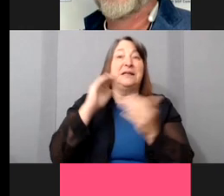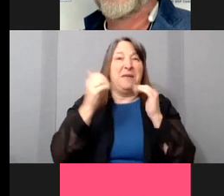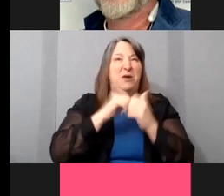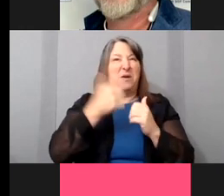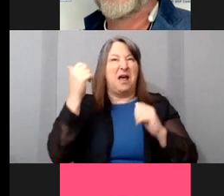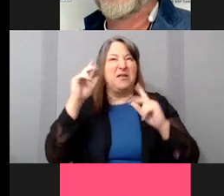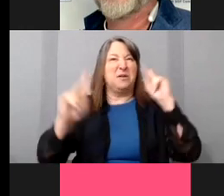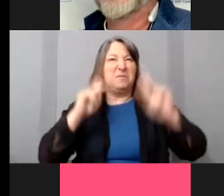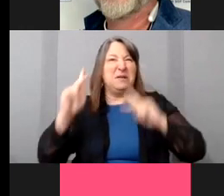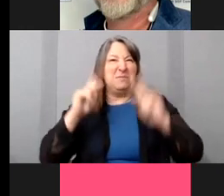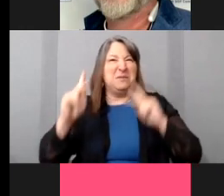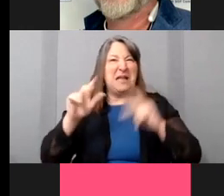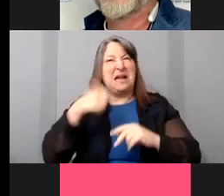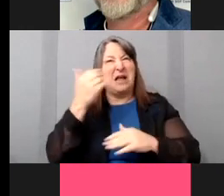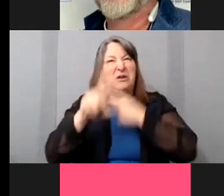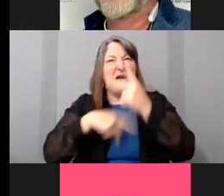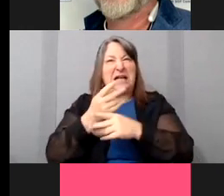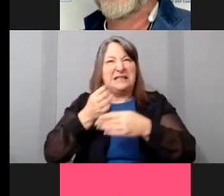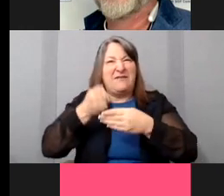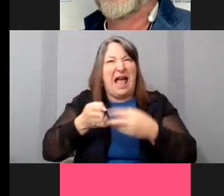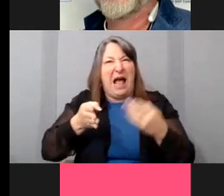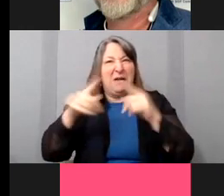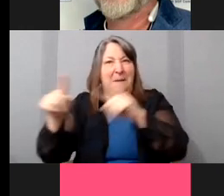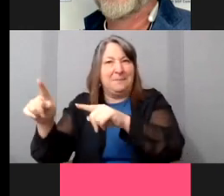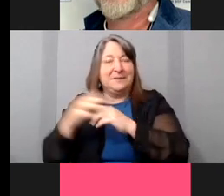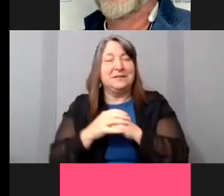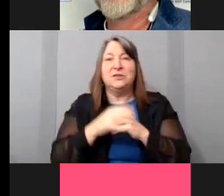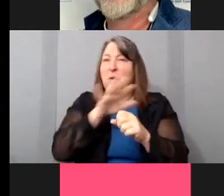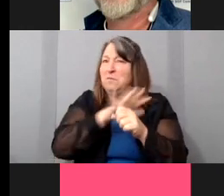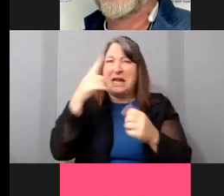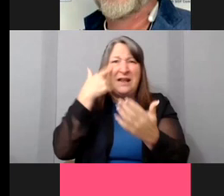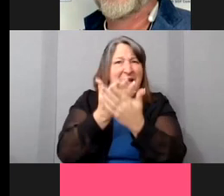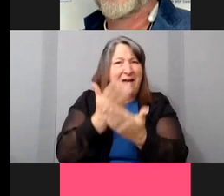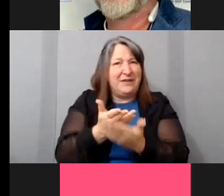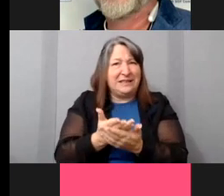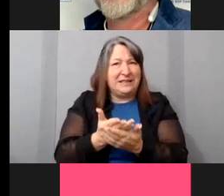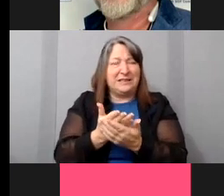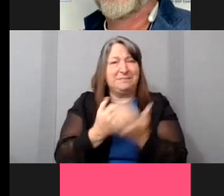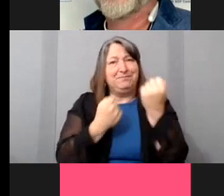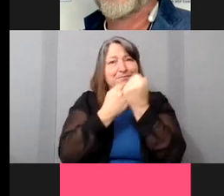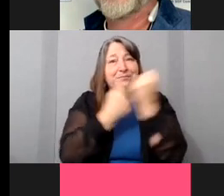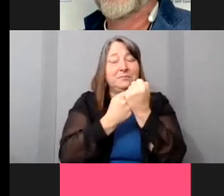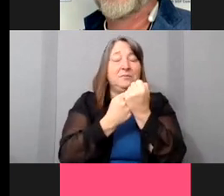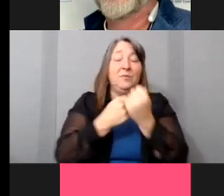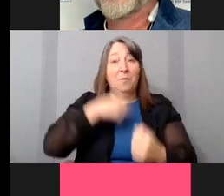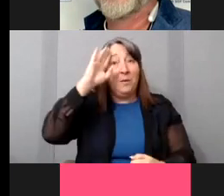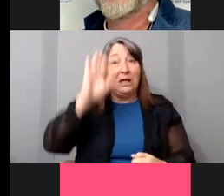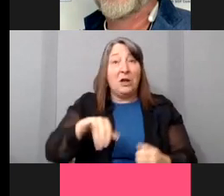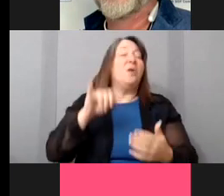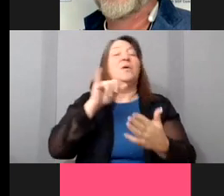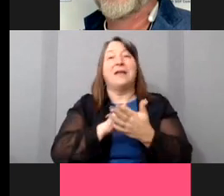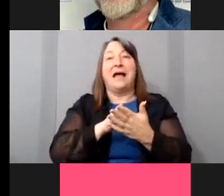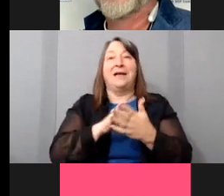So plenty of good evidence here, but we also know that the practices that program staff and